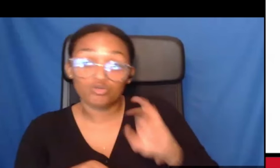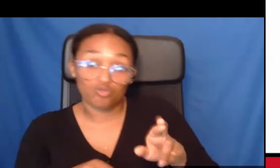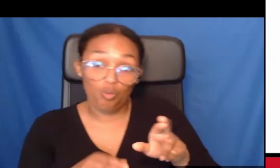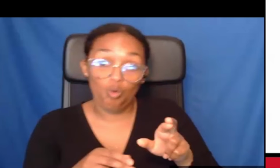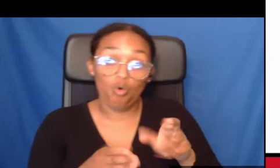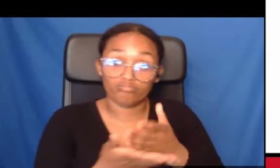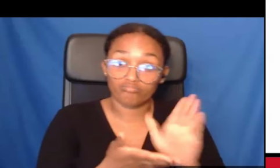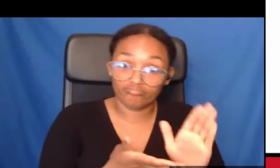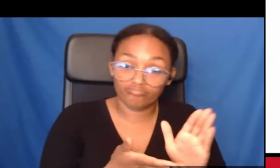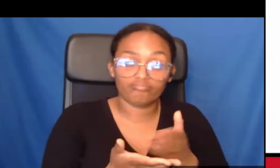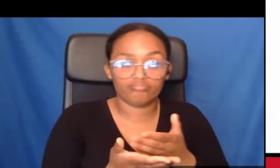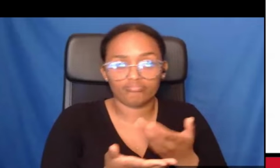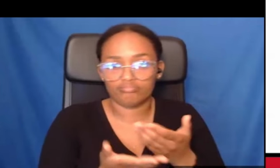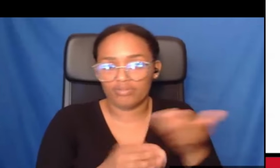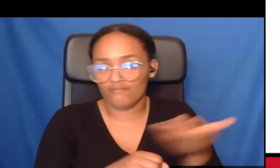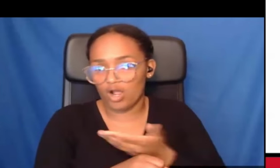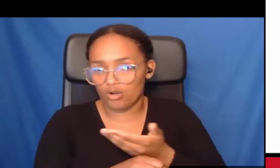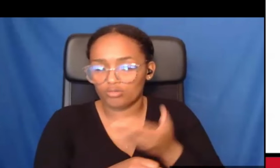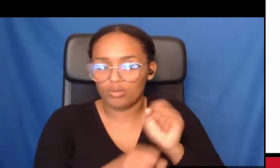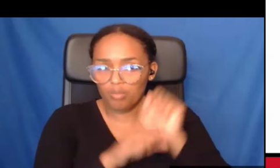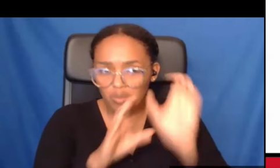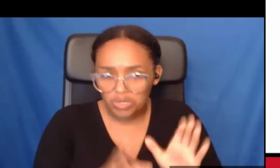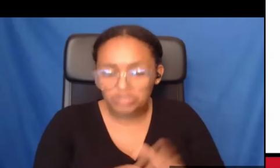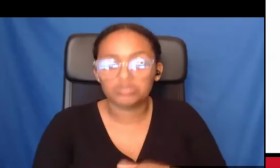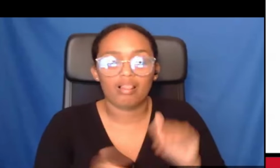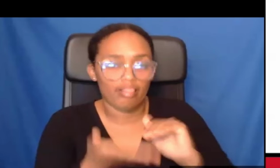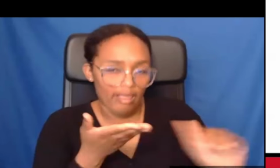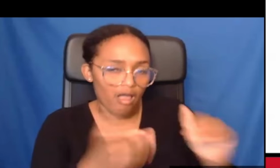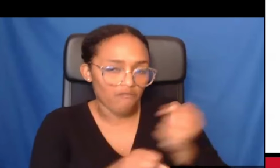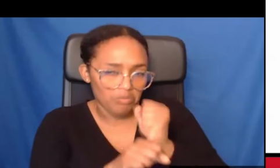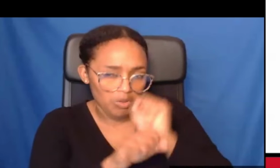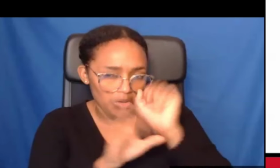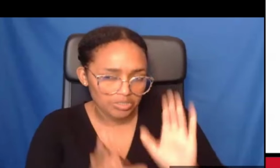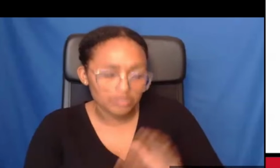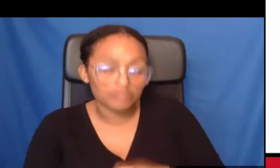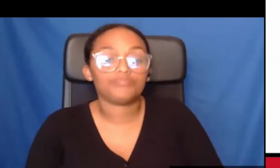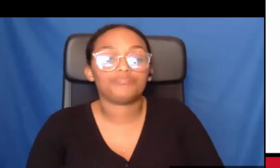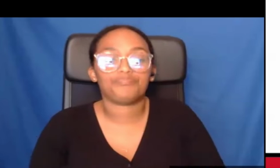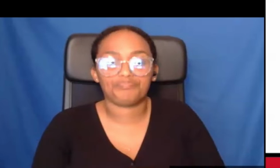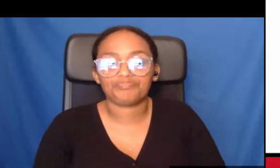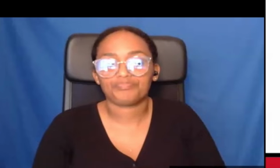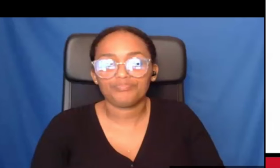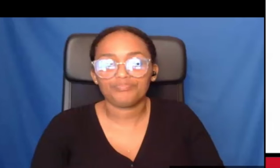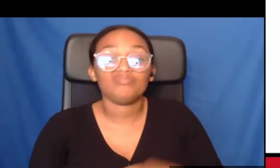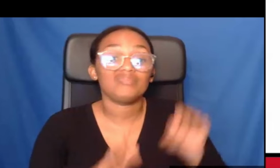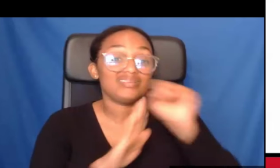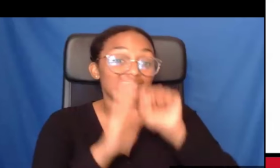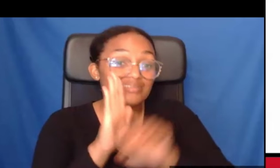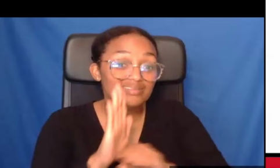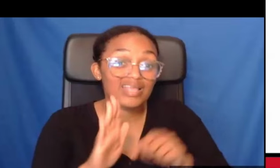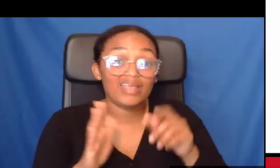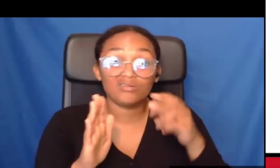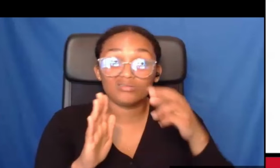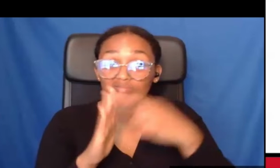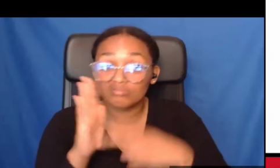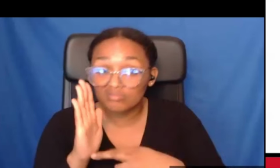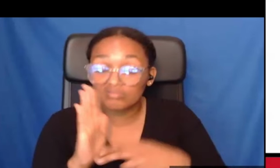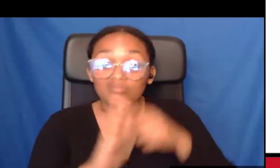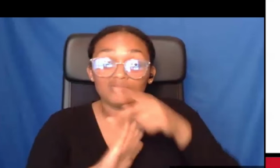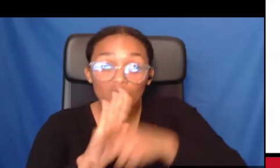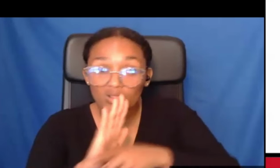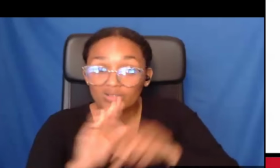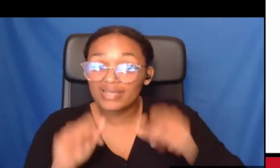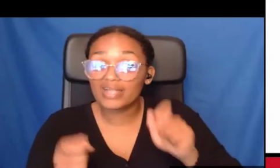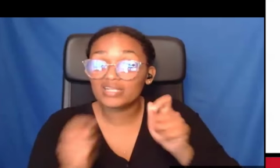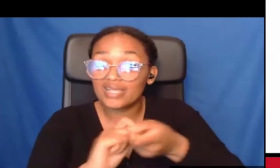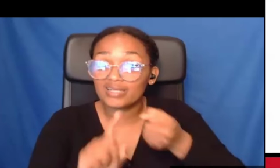or inventory, alterations to your business or equipment, or changed state regulations. So find out how plans differ to